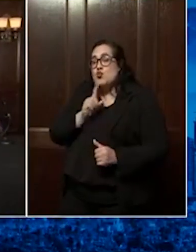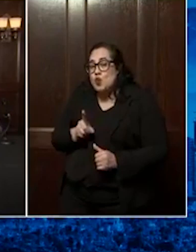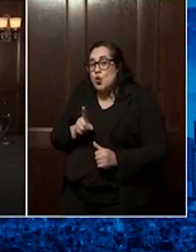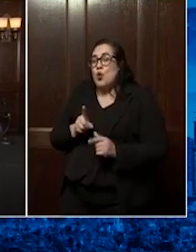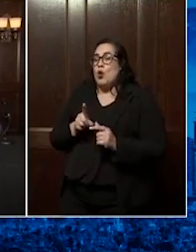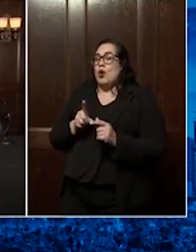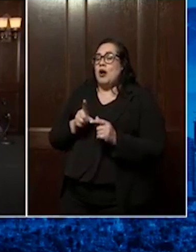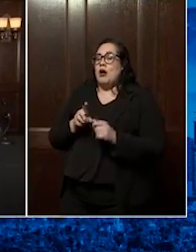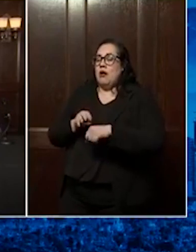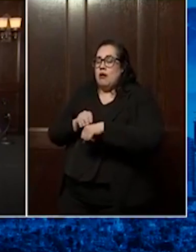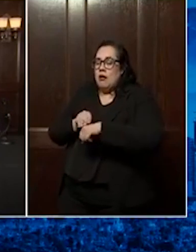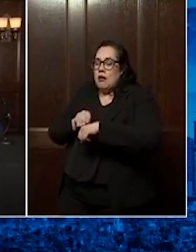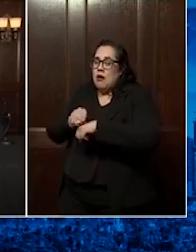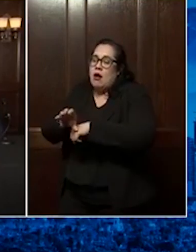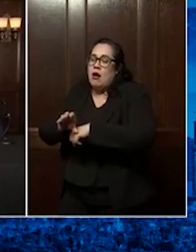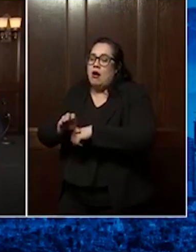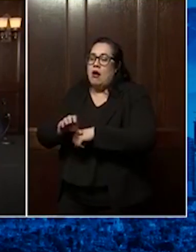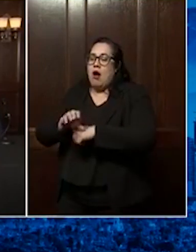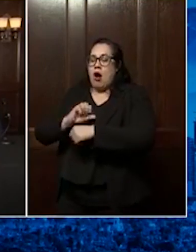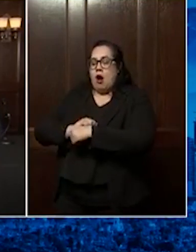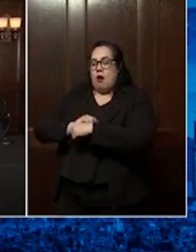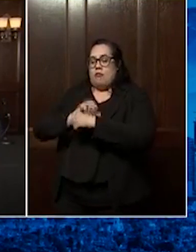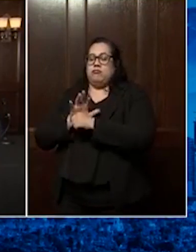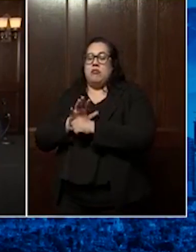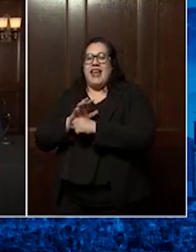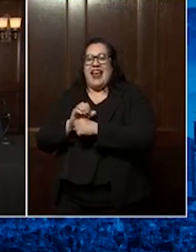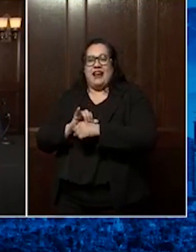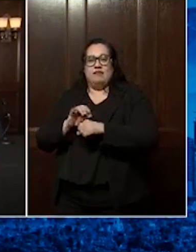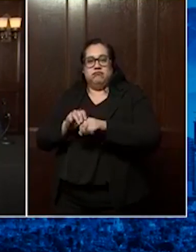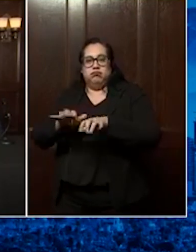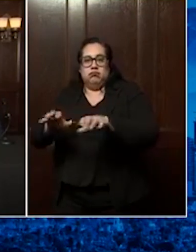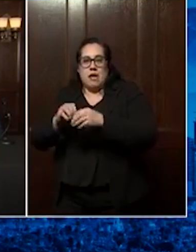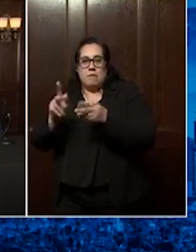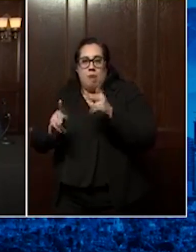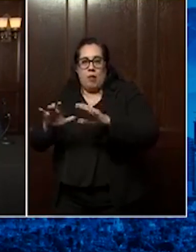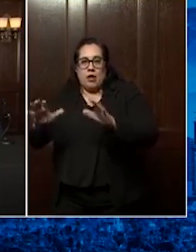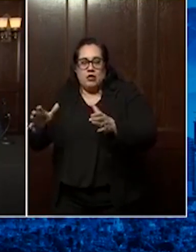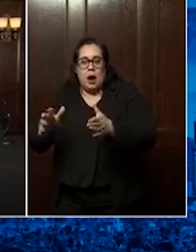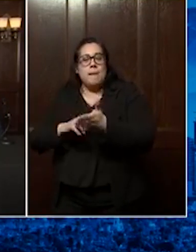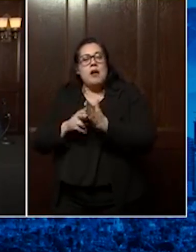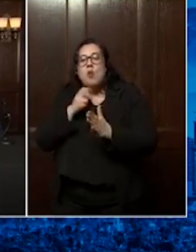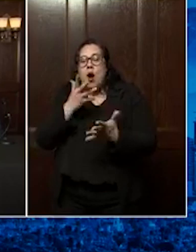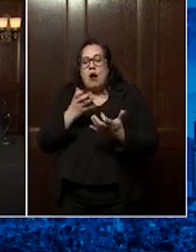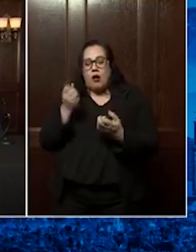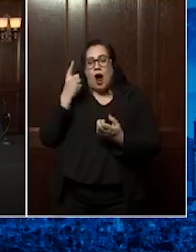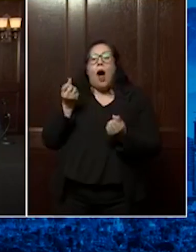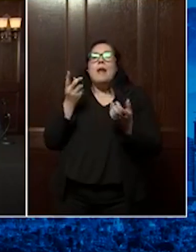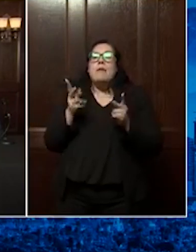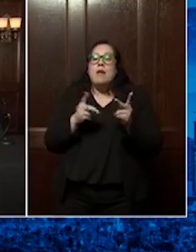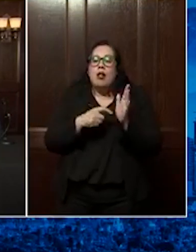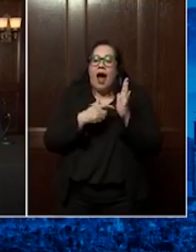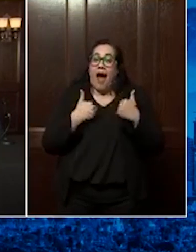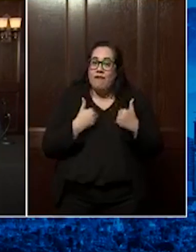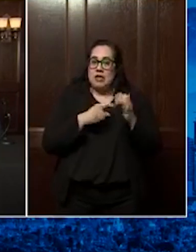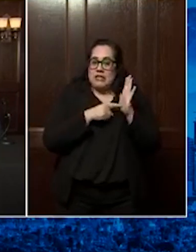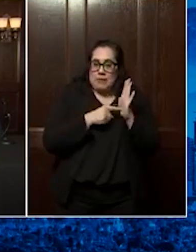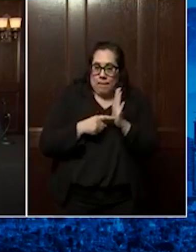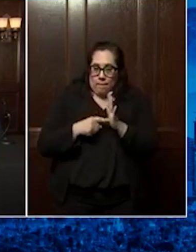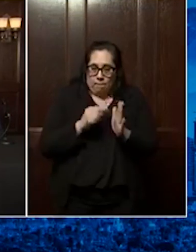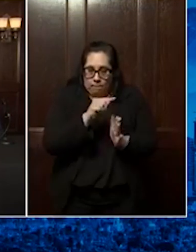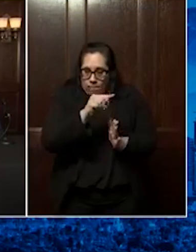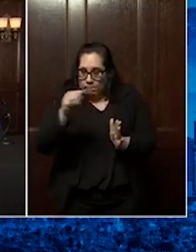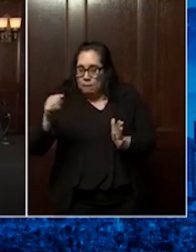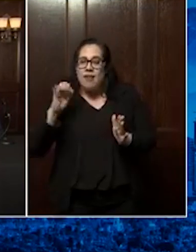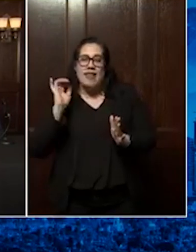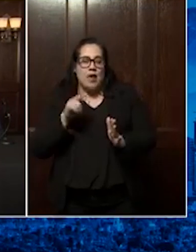extent of COVID infection in the population. So we not only want to understand how many symptomatic cases there are, those are the ones